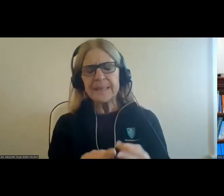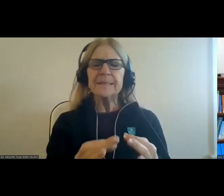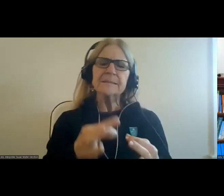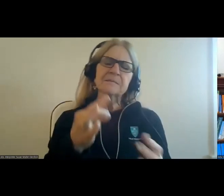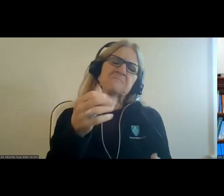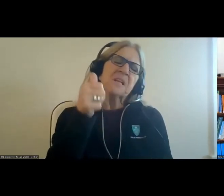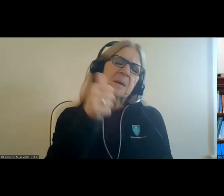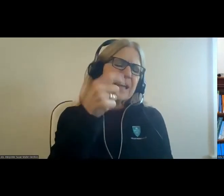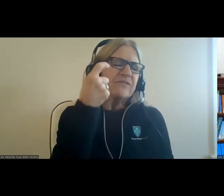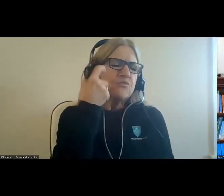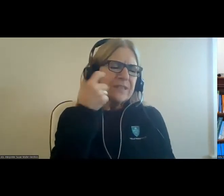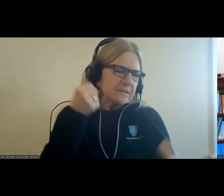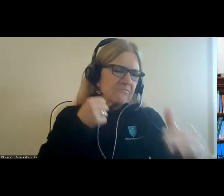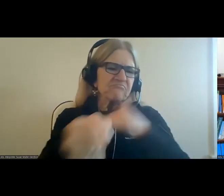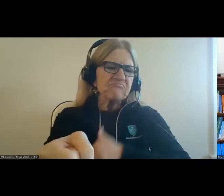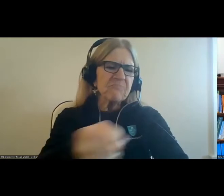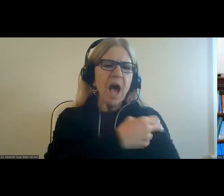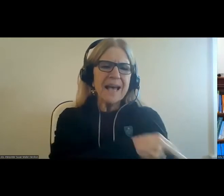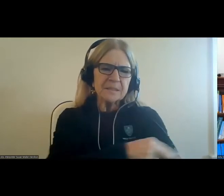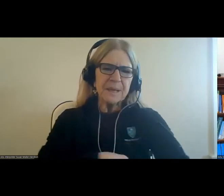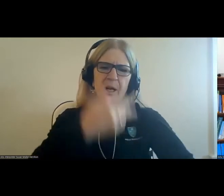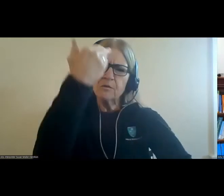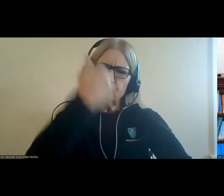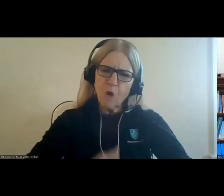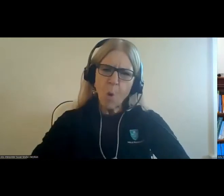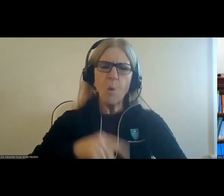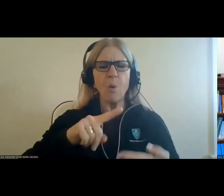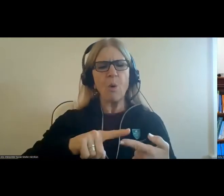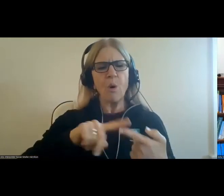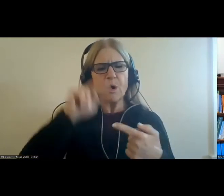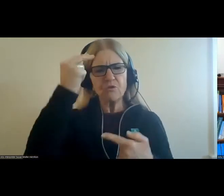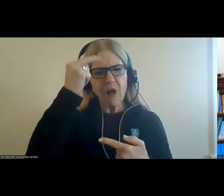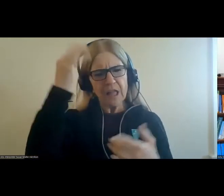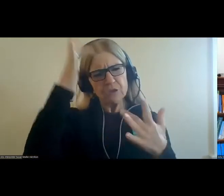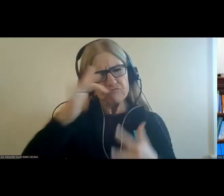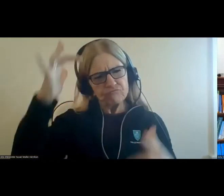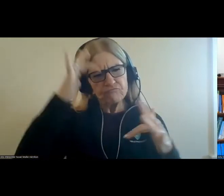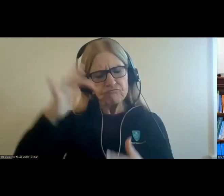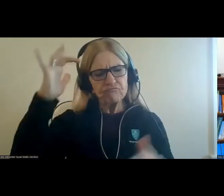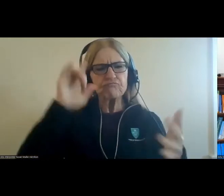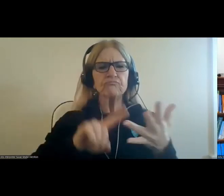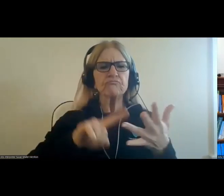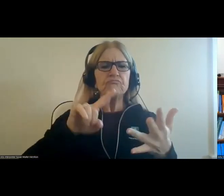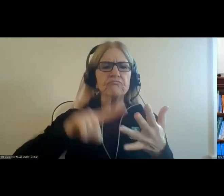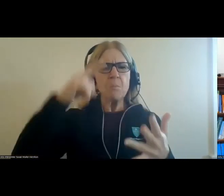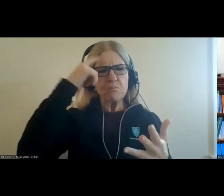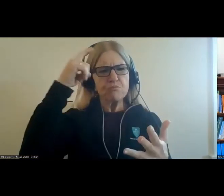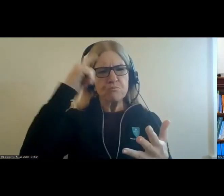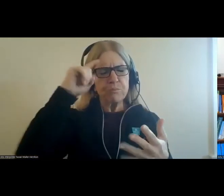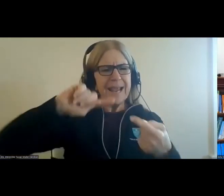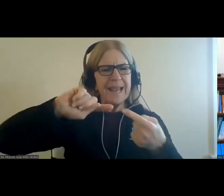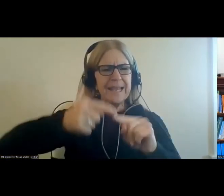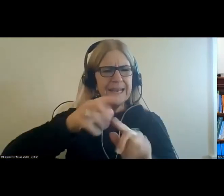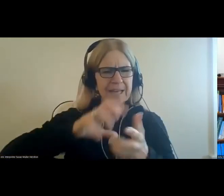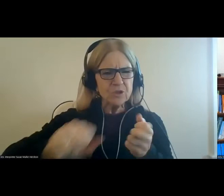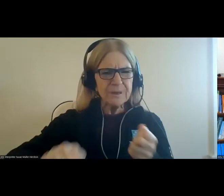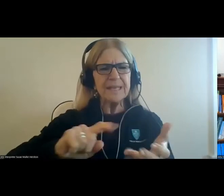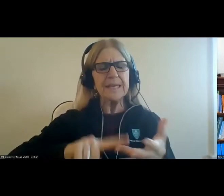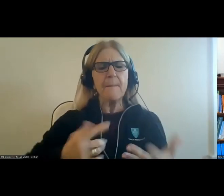hospitalized for serious illnesses such as stroke, neurological diseases, brain injury,